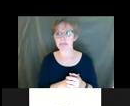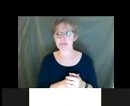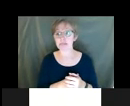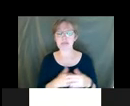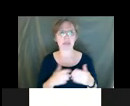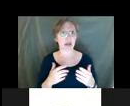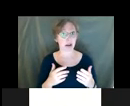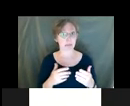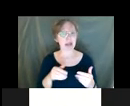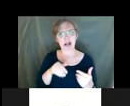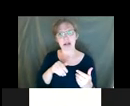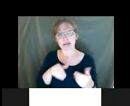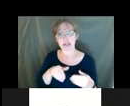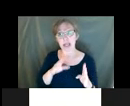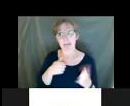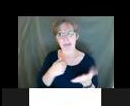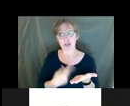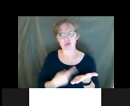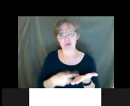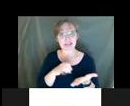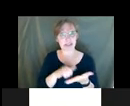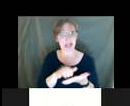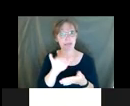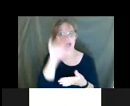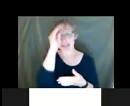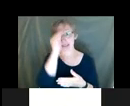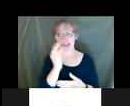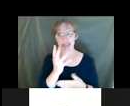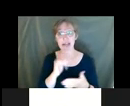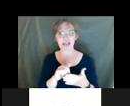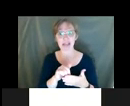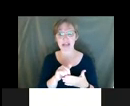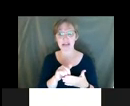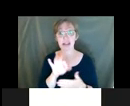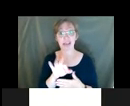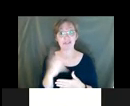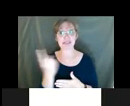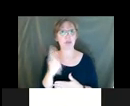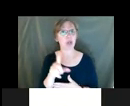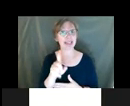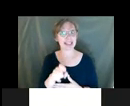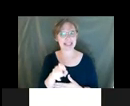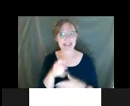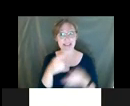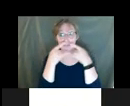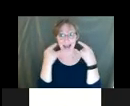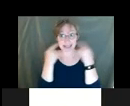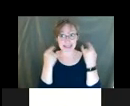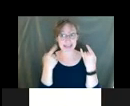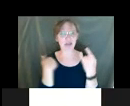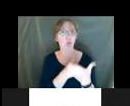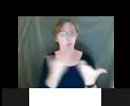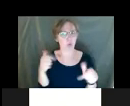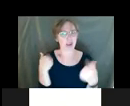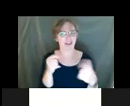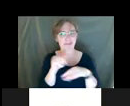Well, let me address that question by saying that we can, if someone needs masks, we have been mailing them.